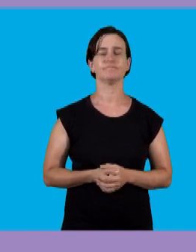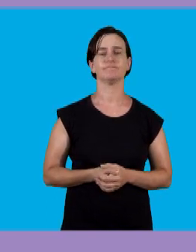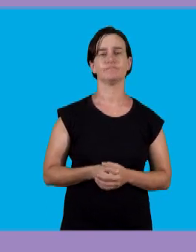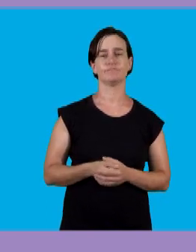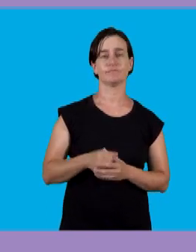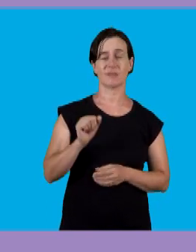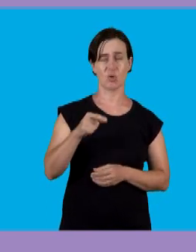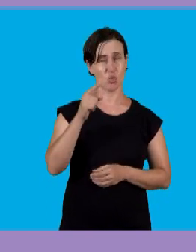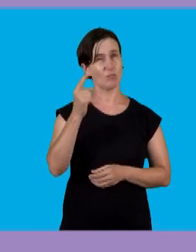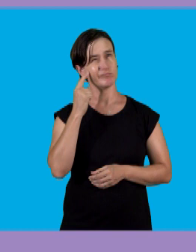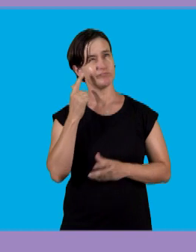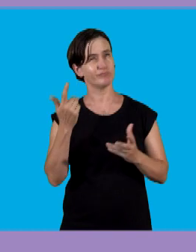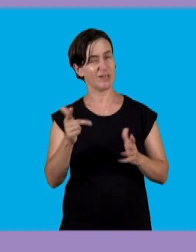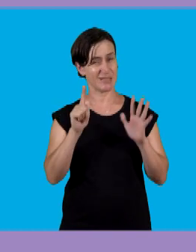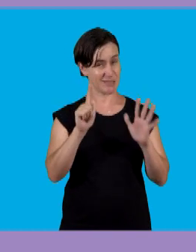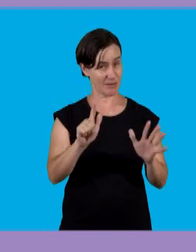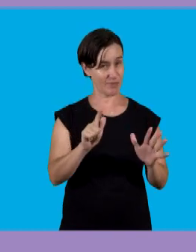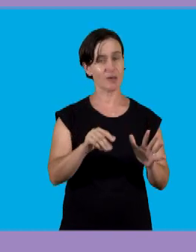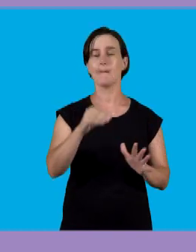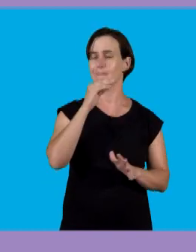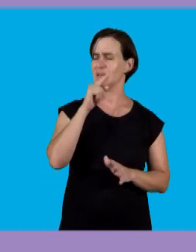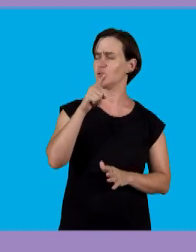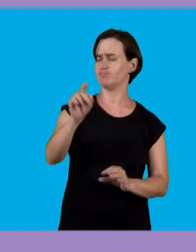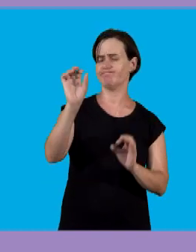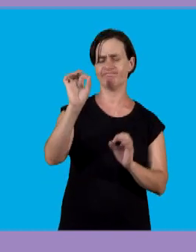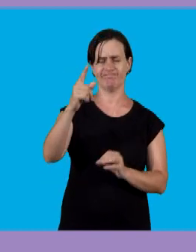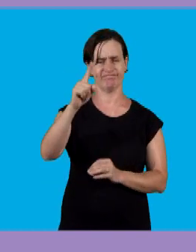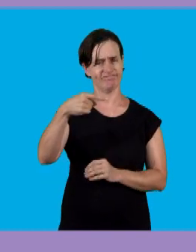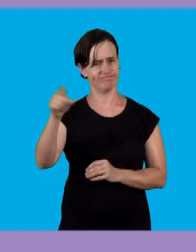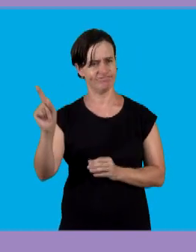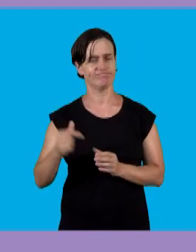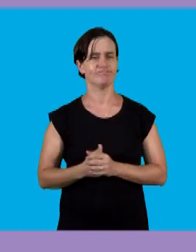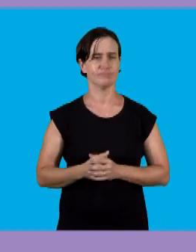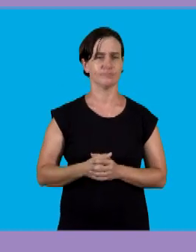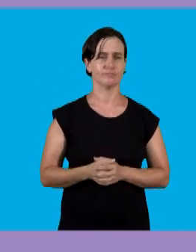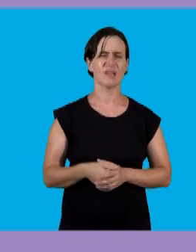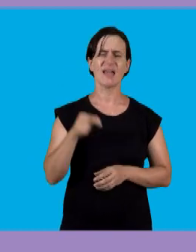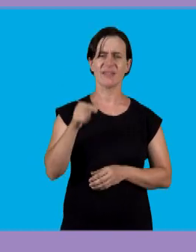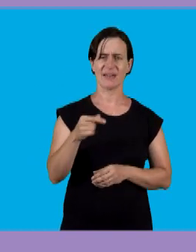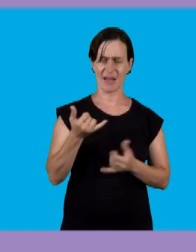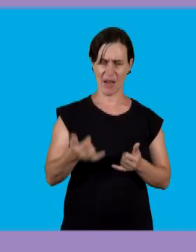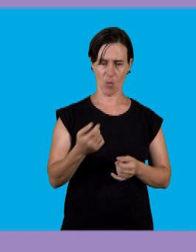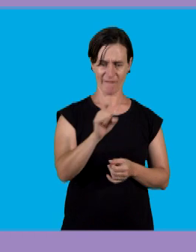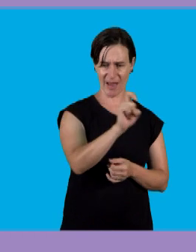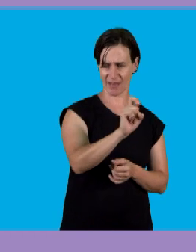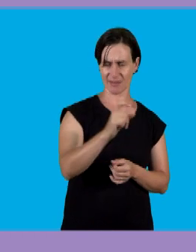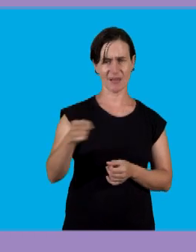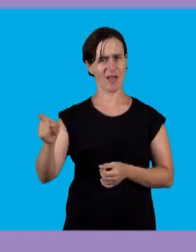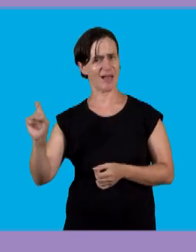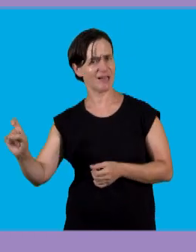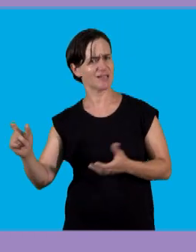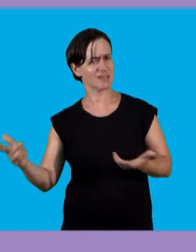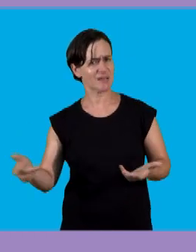you are thinking that it is 7, then you are absolutely correct. Then what are we going to do with those